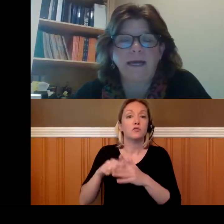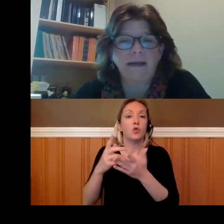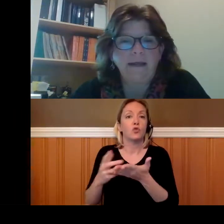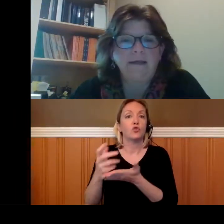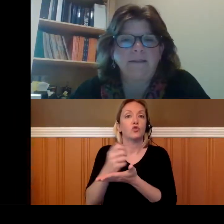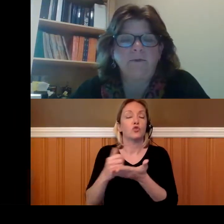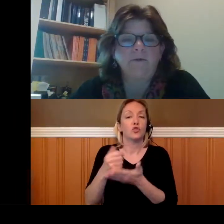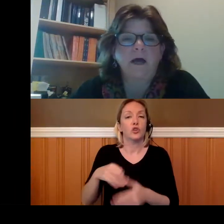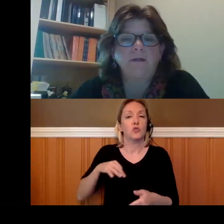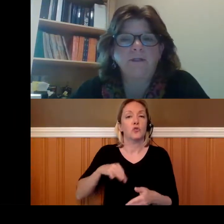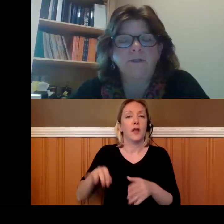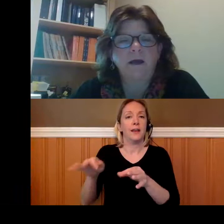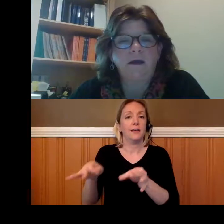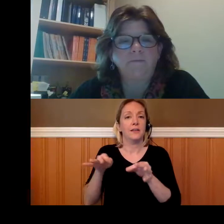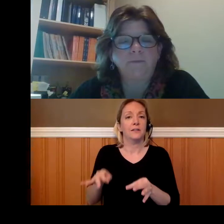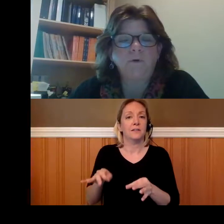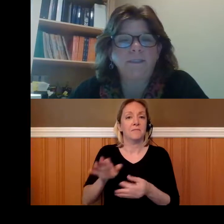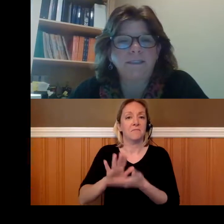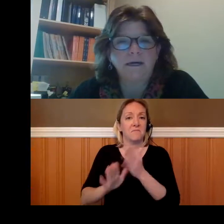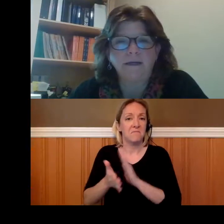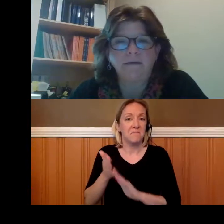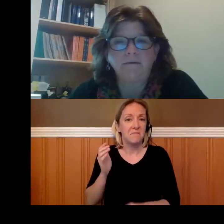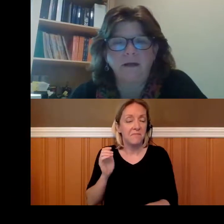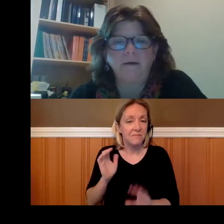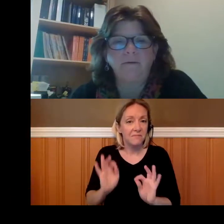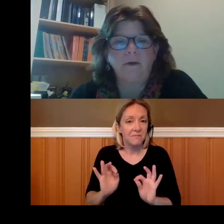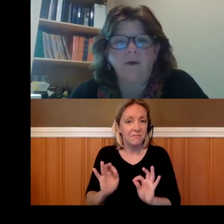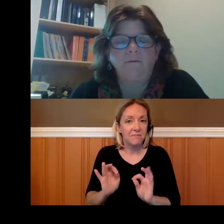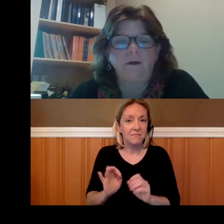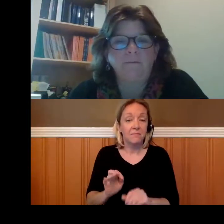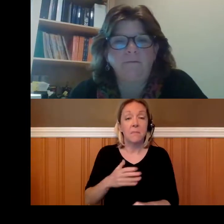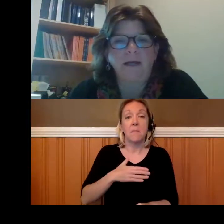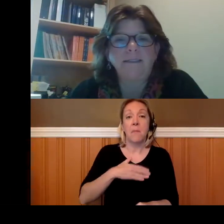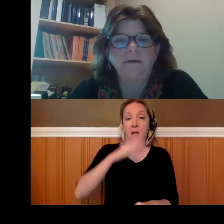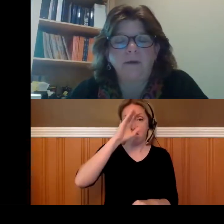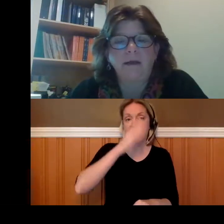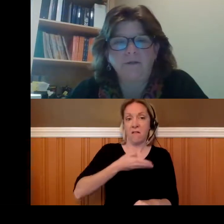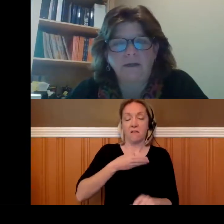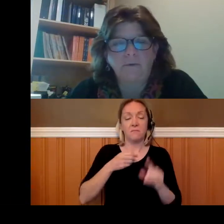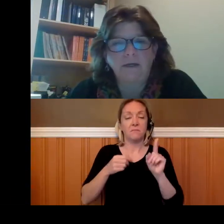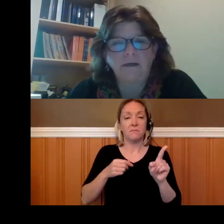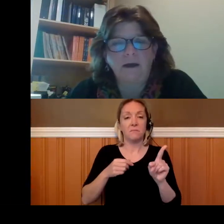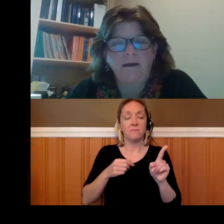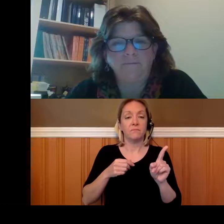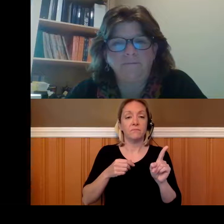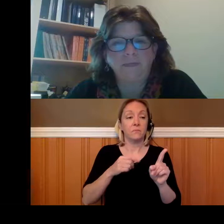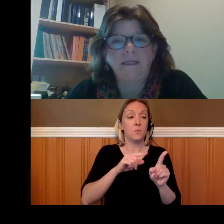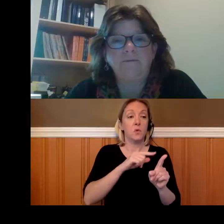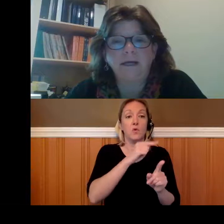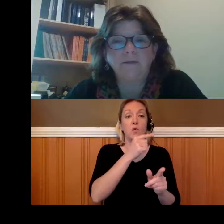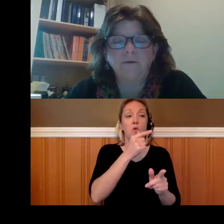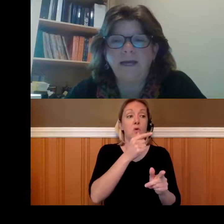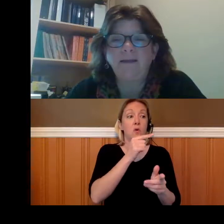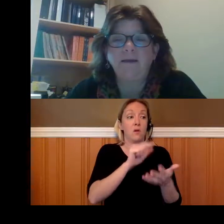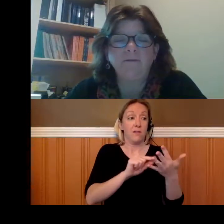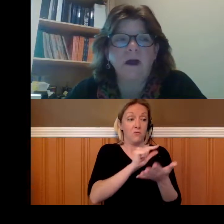college courses done. I know from my other son, when he left high school, he had a year of college